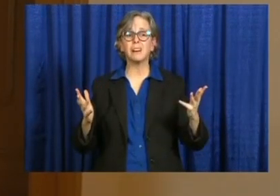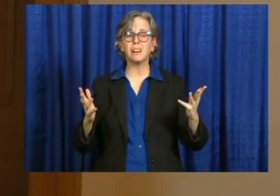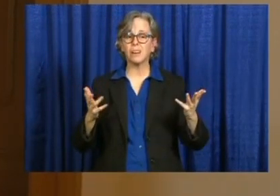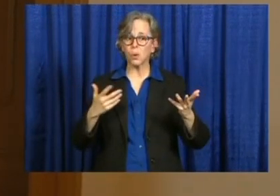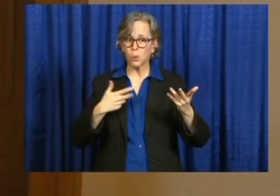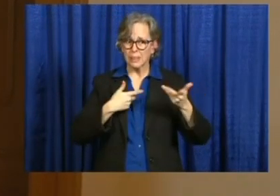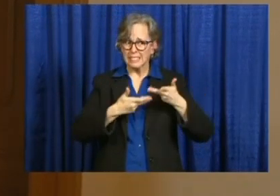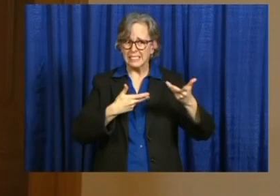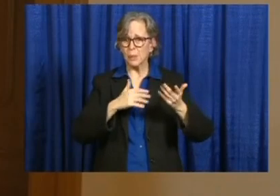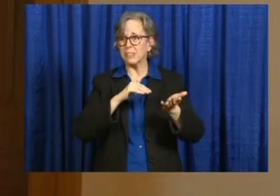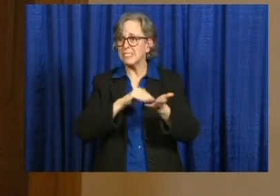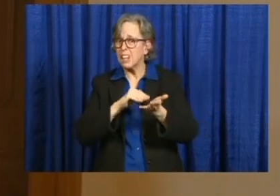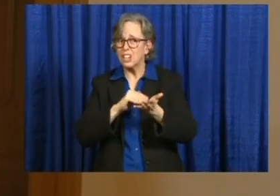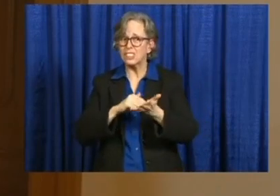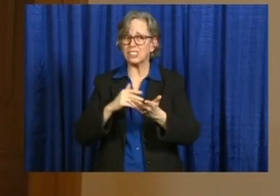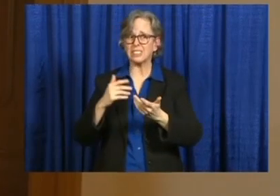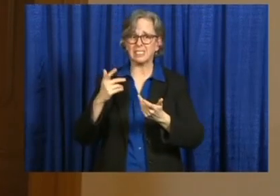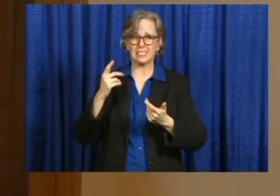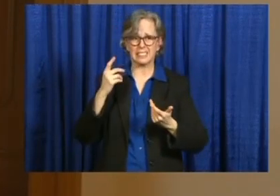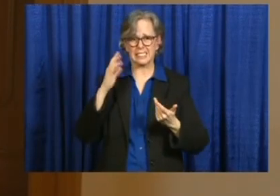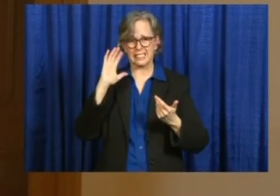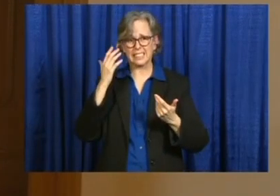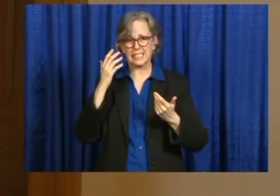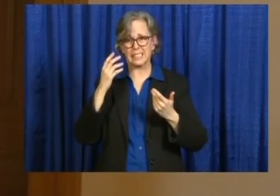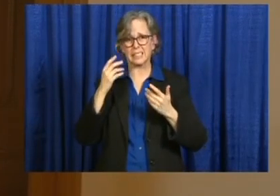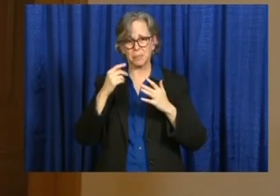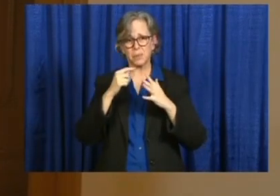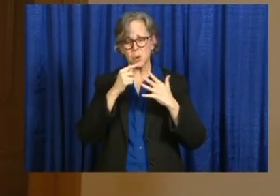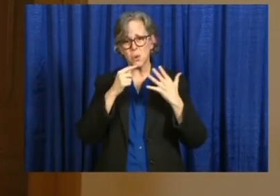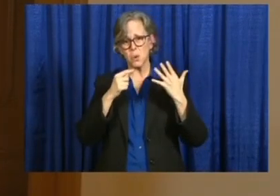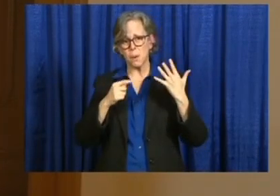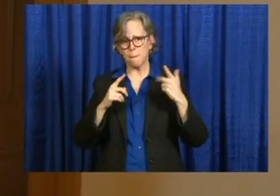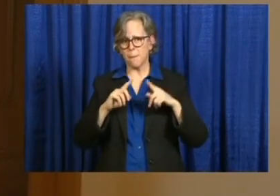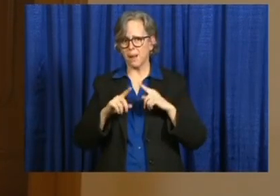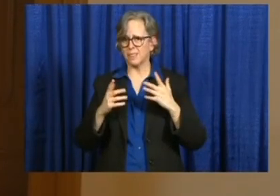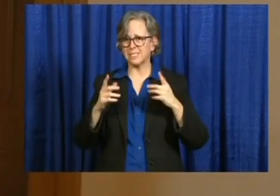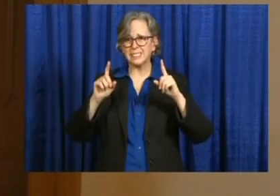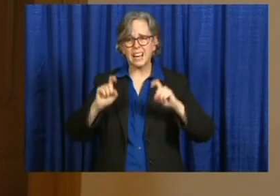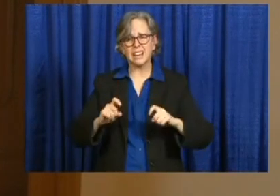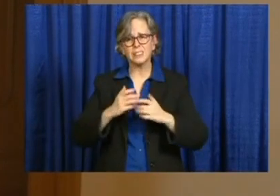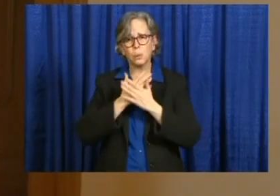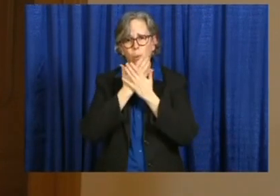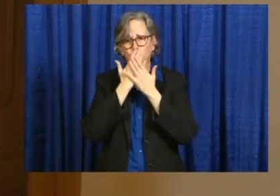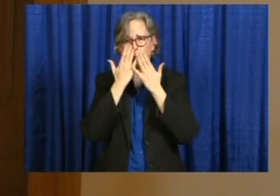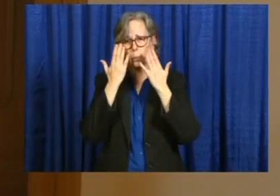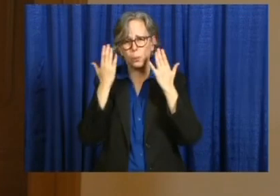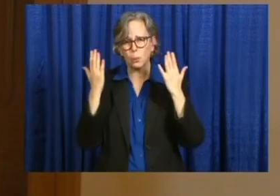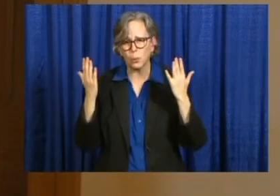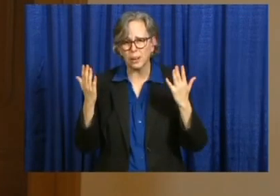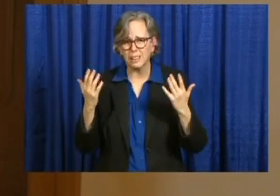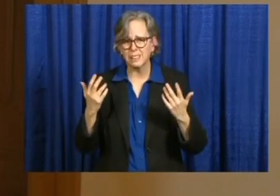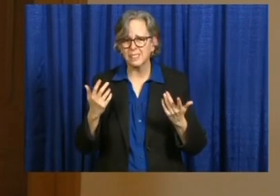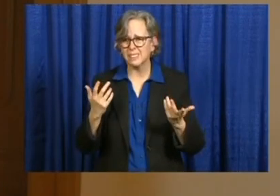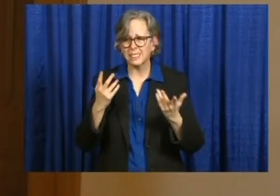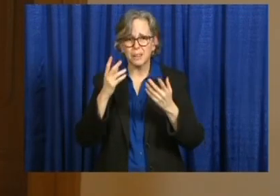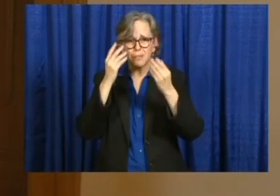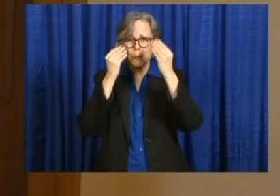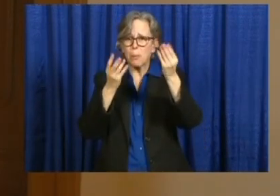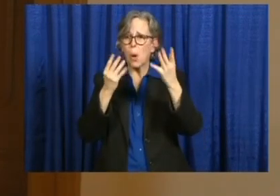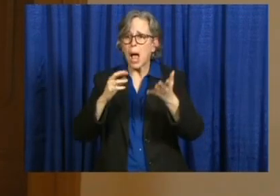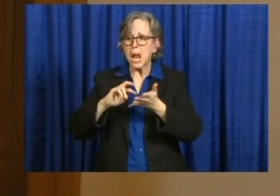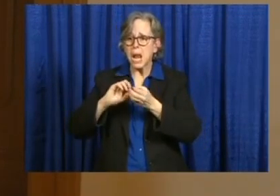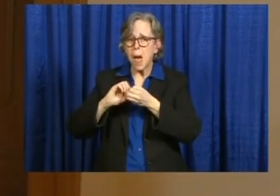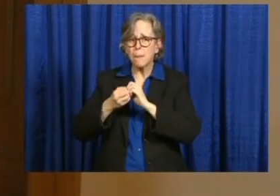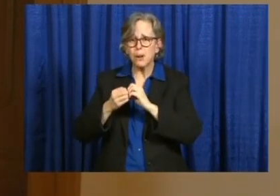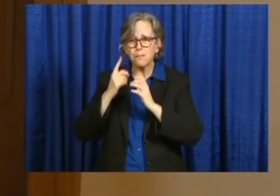the case and staying home. And we can't report to you on all those numbers, but we know it's a significant amount from what we're